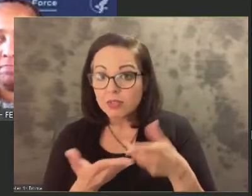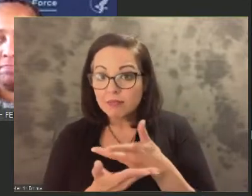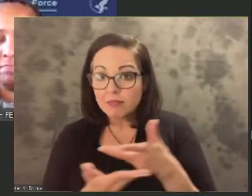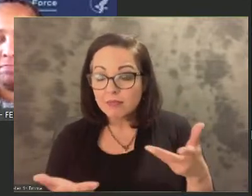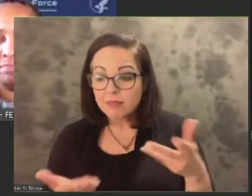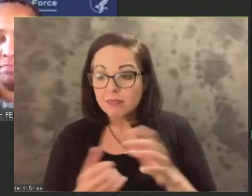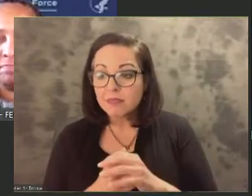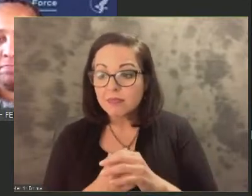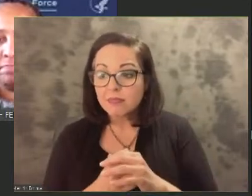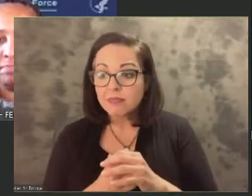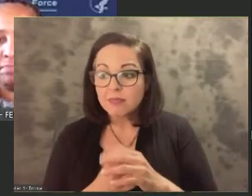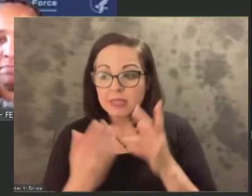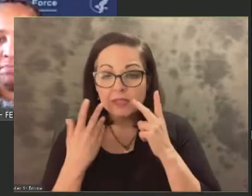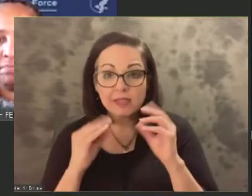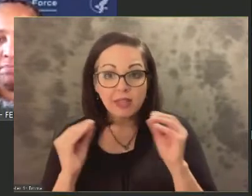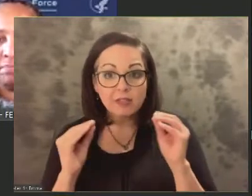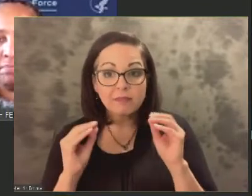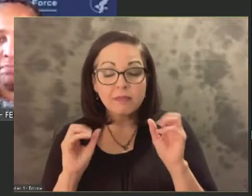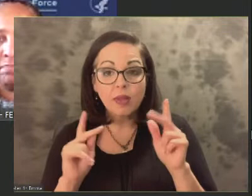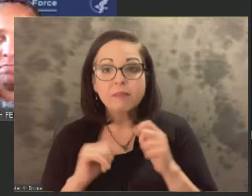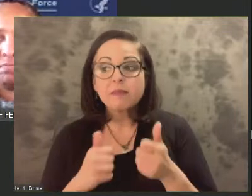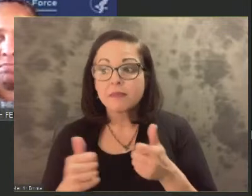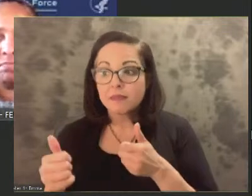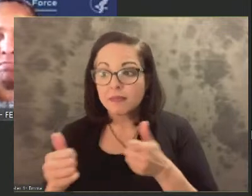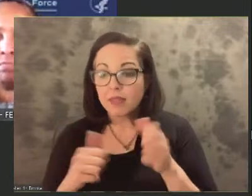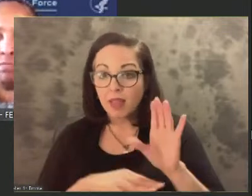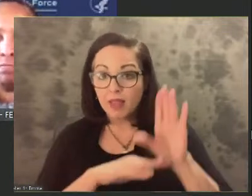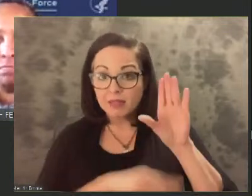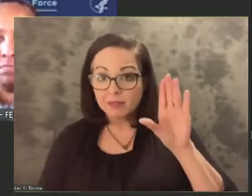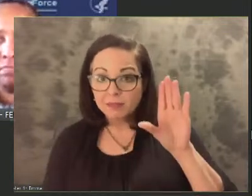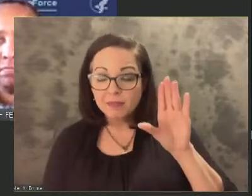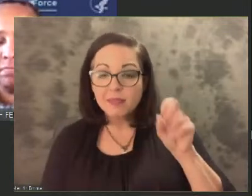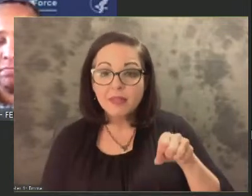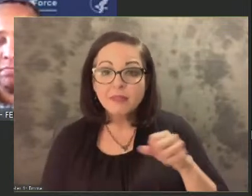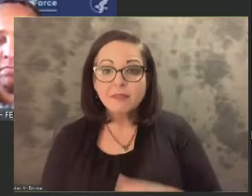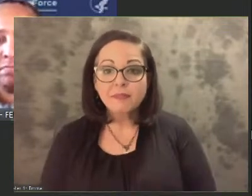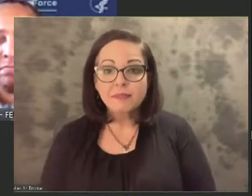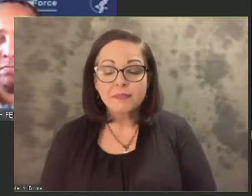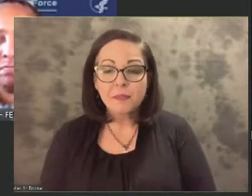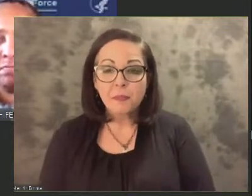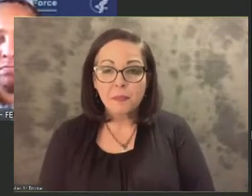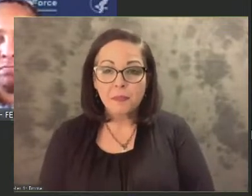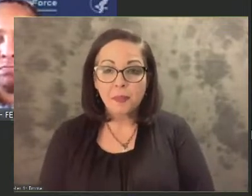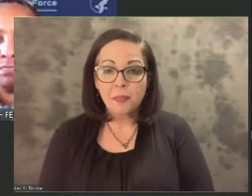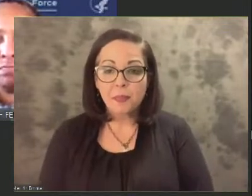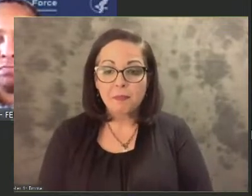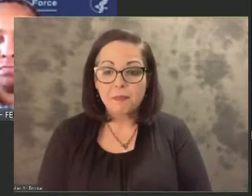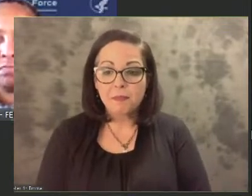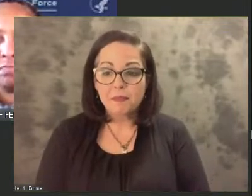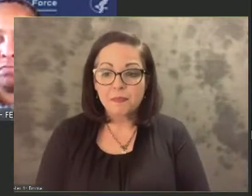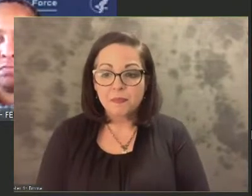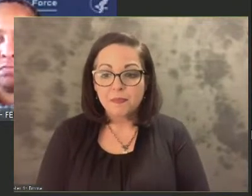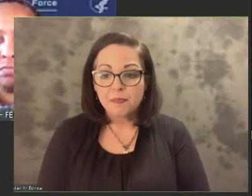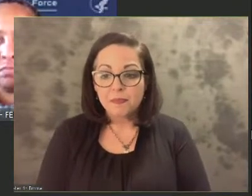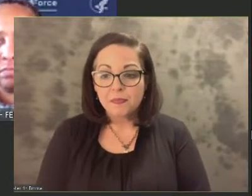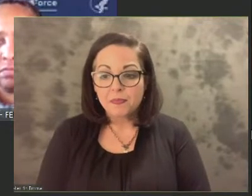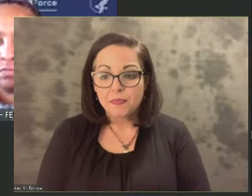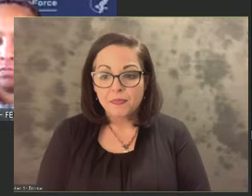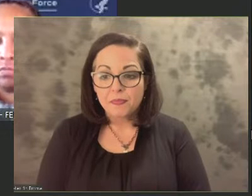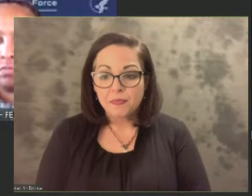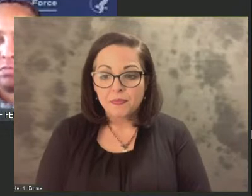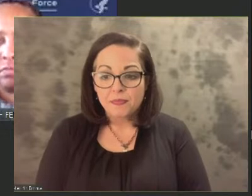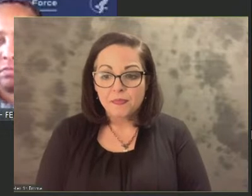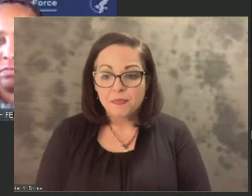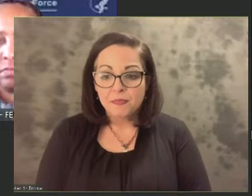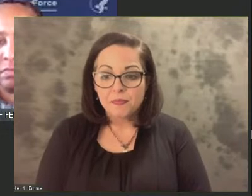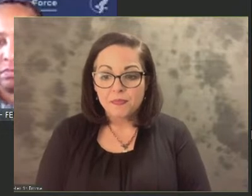All right, seeing none, yeas, please. Signify by show of hands. Hold for one moment, please.